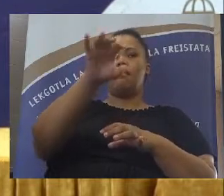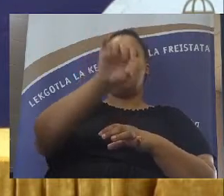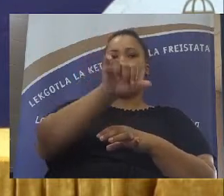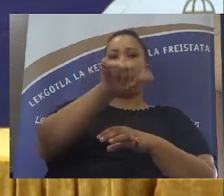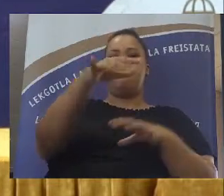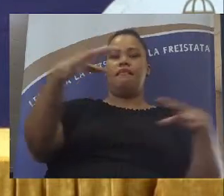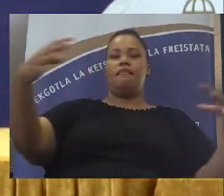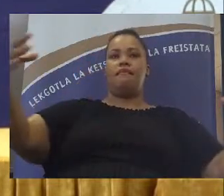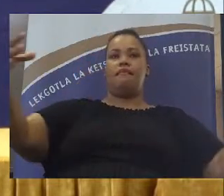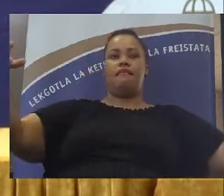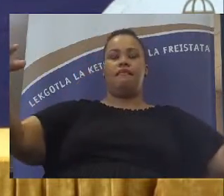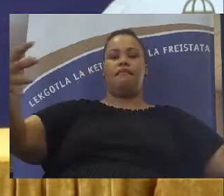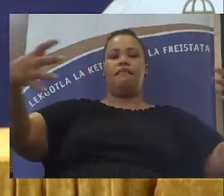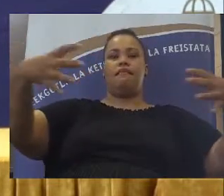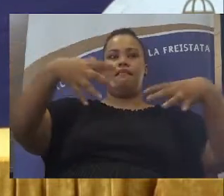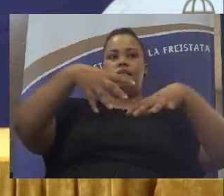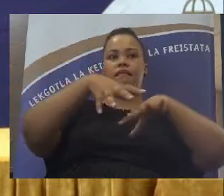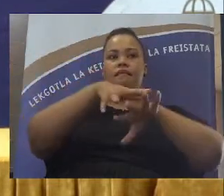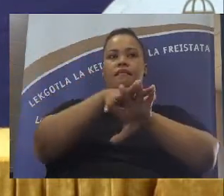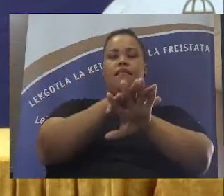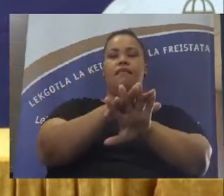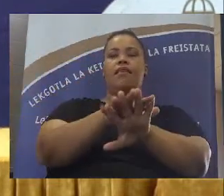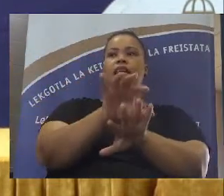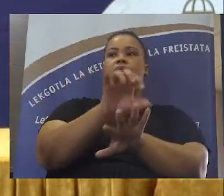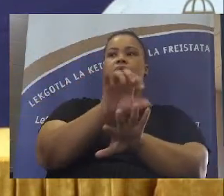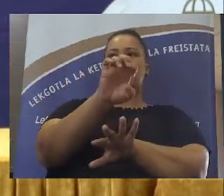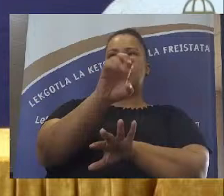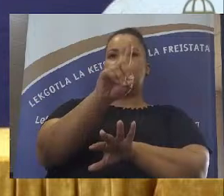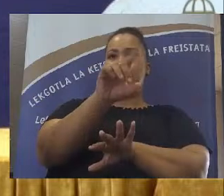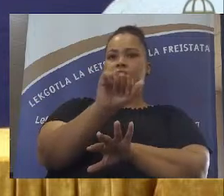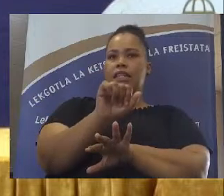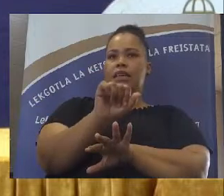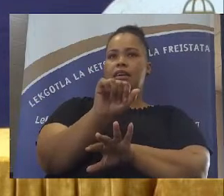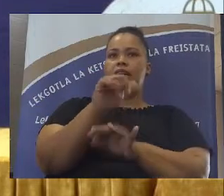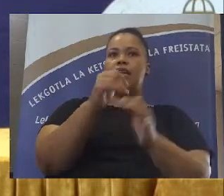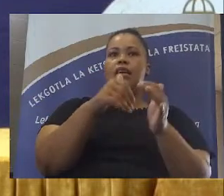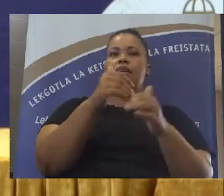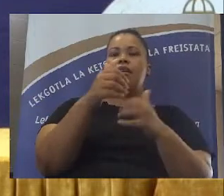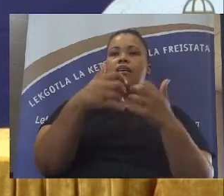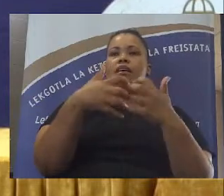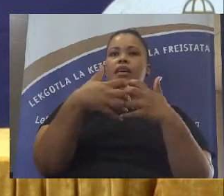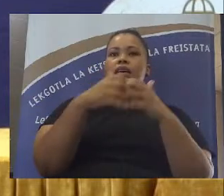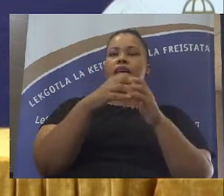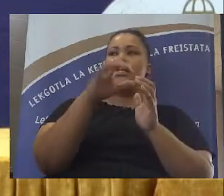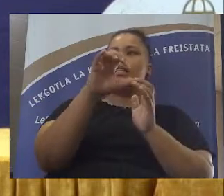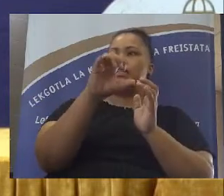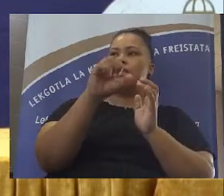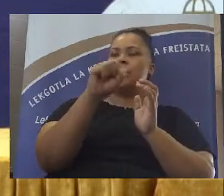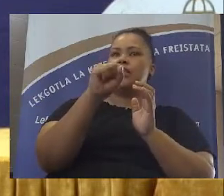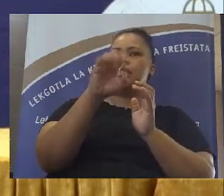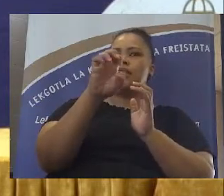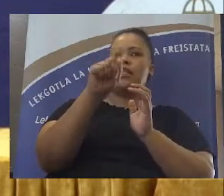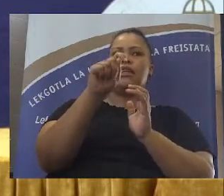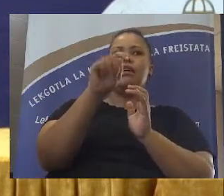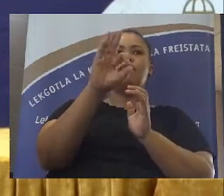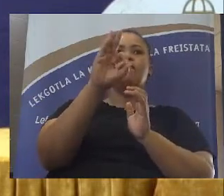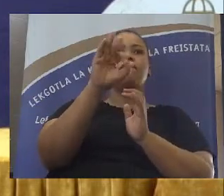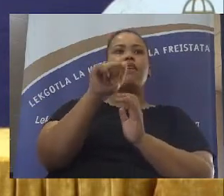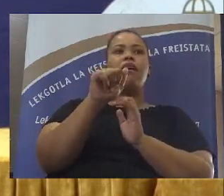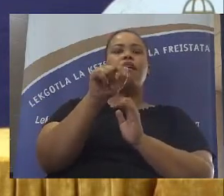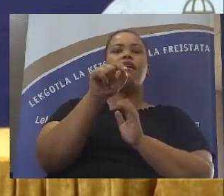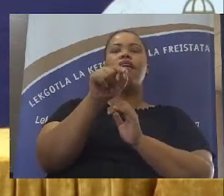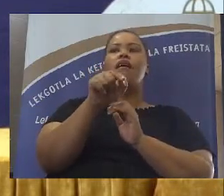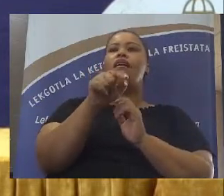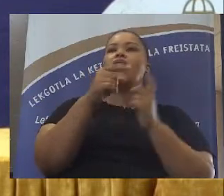to incorporate them into CEDA. And then we're going to establish CETFA. So CETFA will then